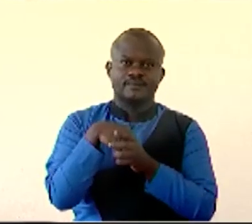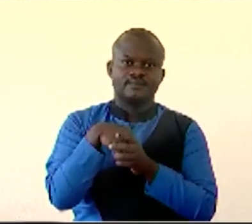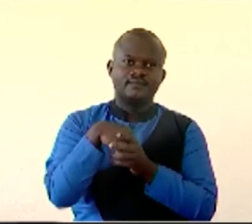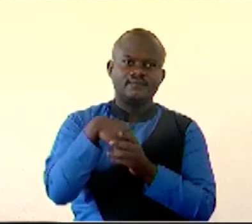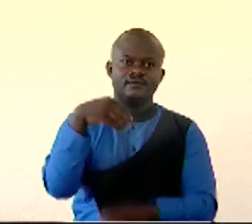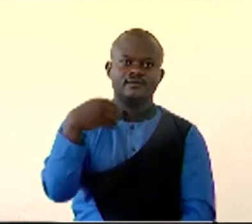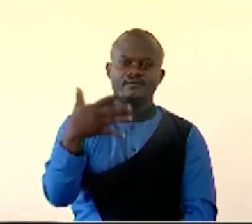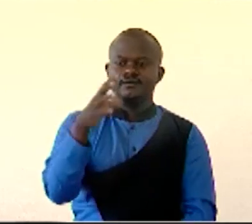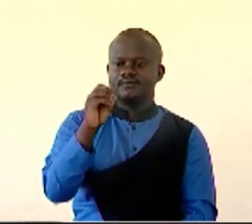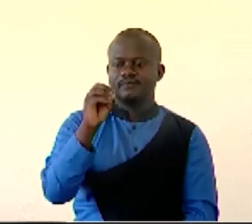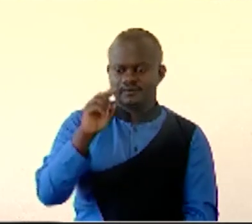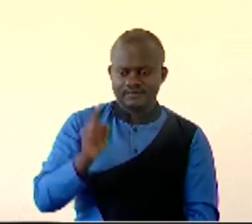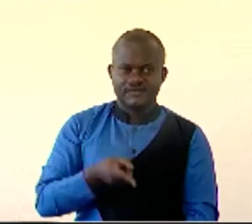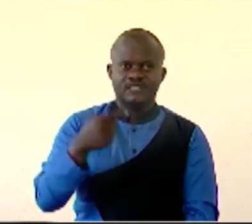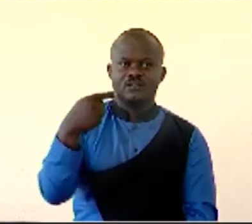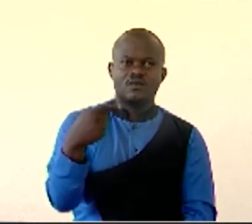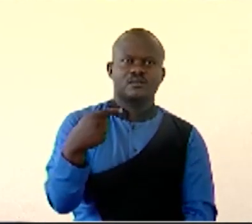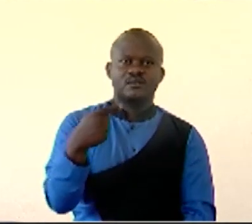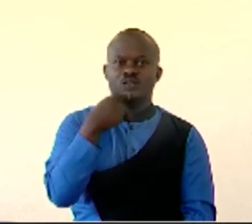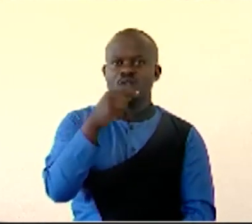grams. So we have